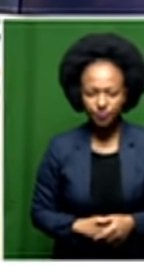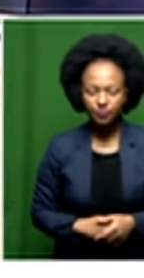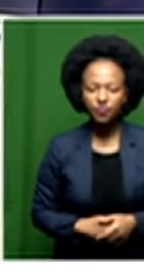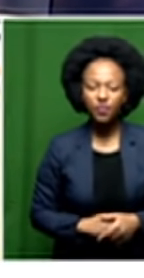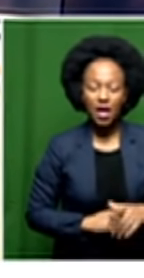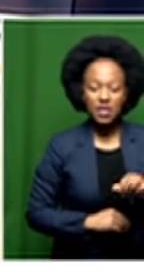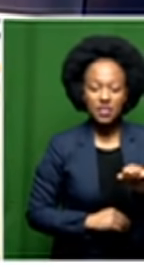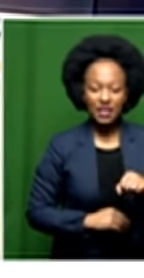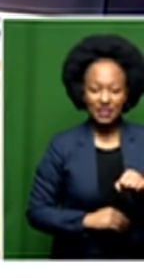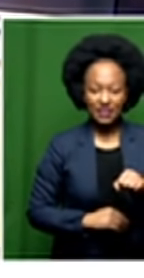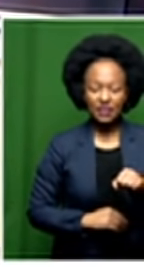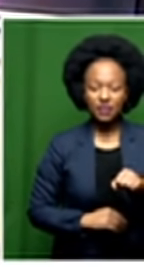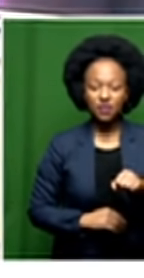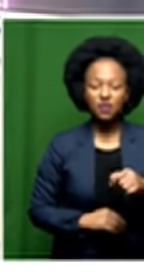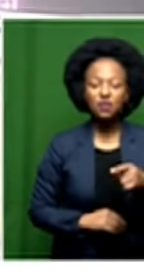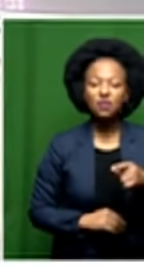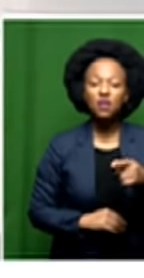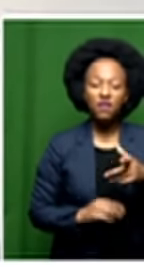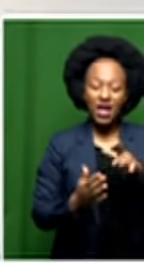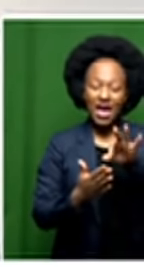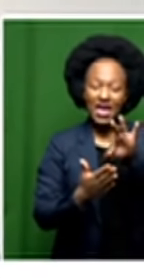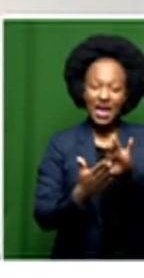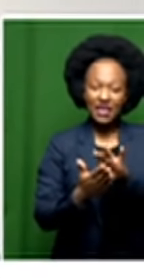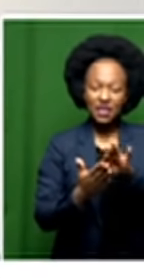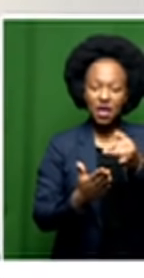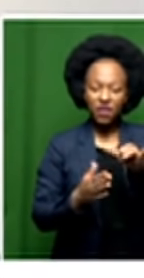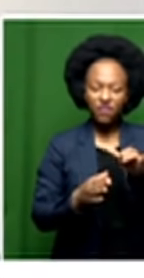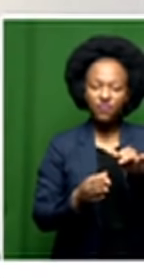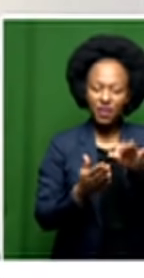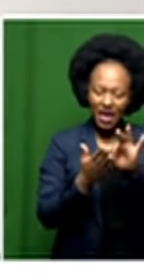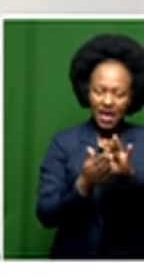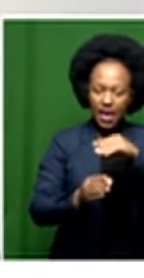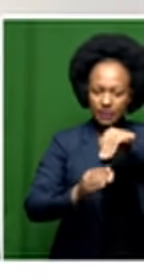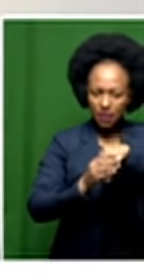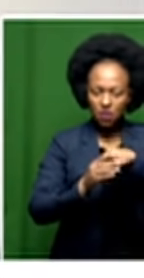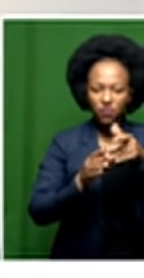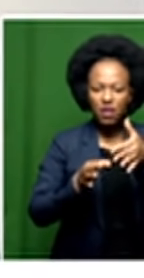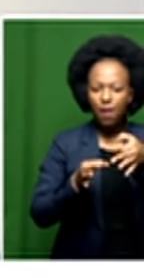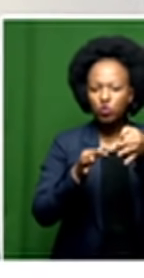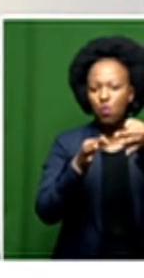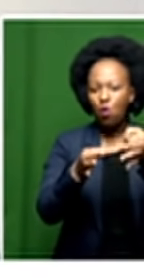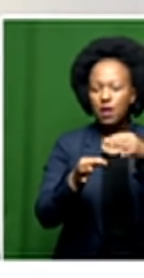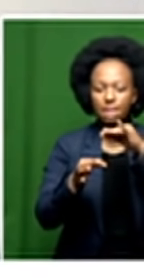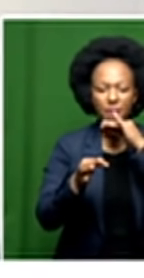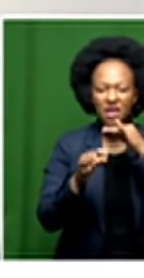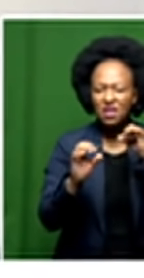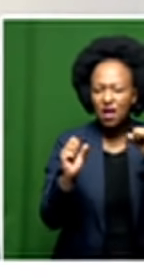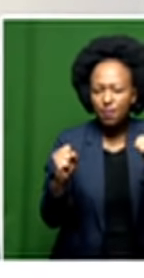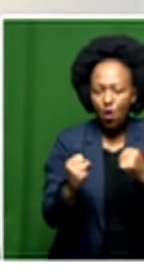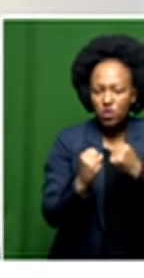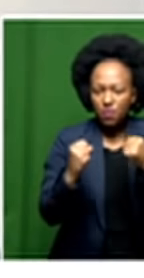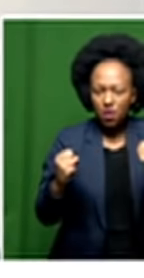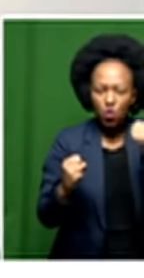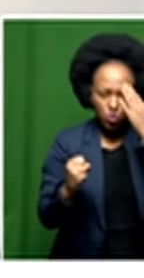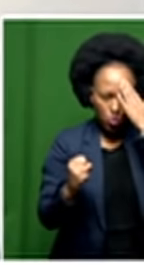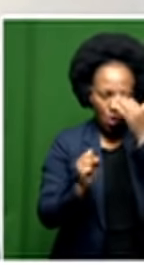Yes, if the postponement of the election is on the basis of a supervening impossibility, which is a doctrine that is known in our